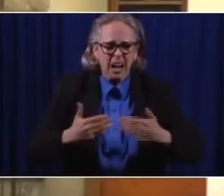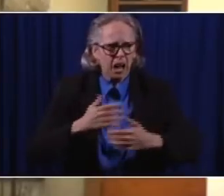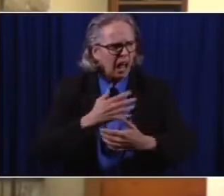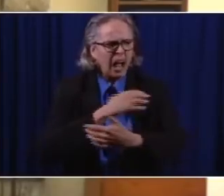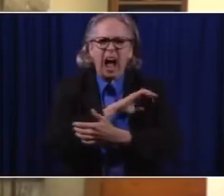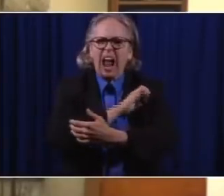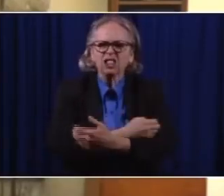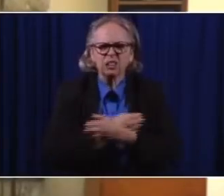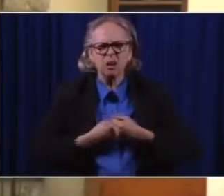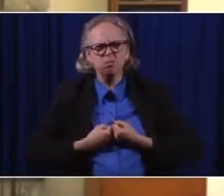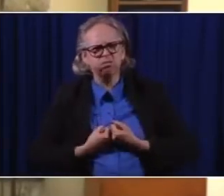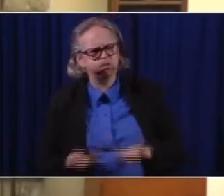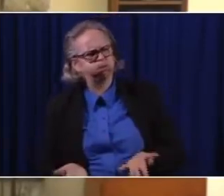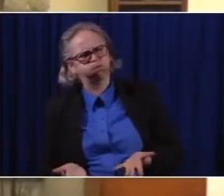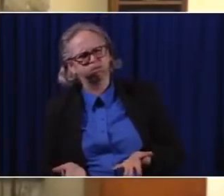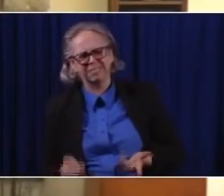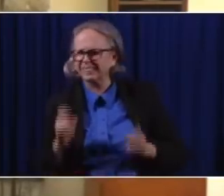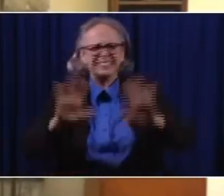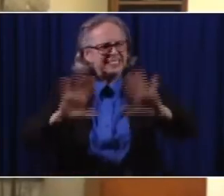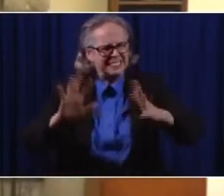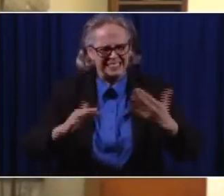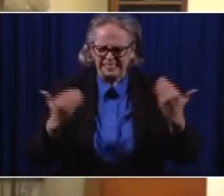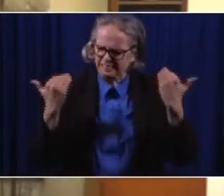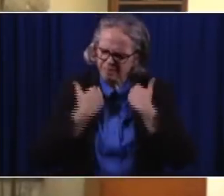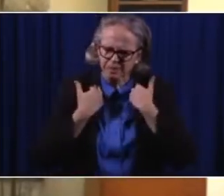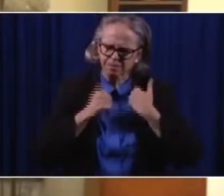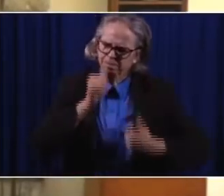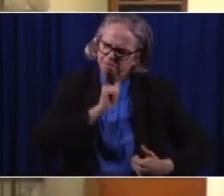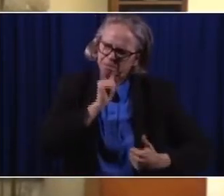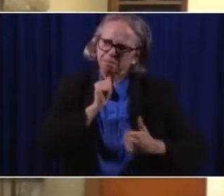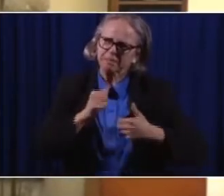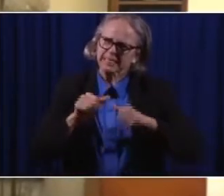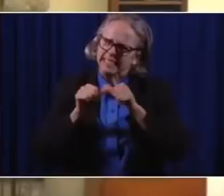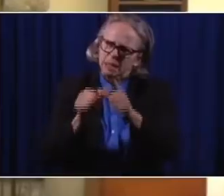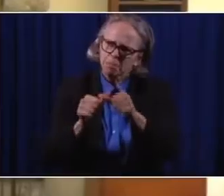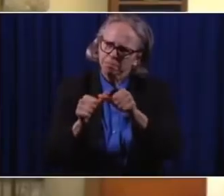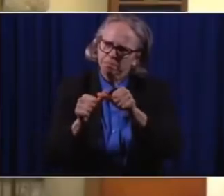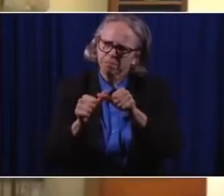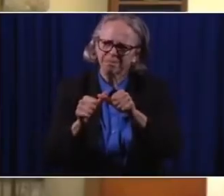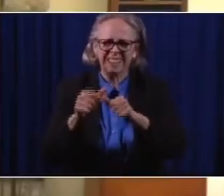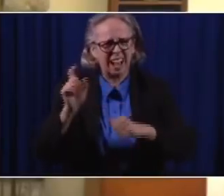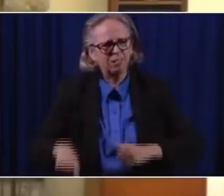time. But we can do this. We will in fact do it.